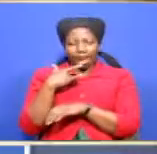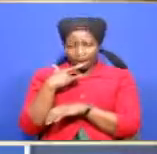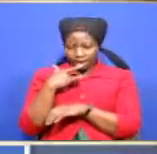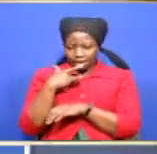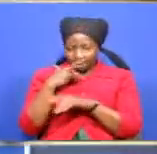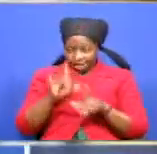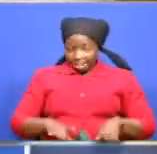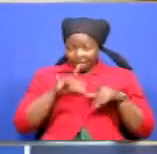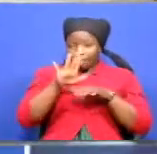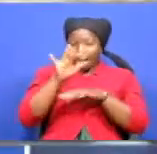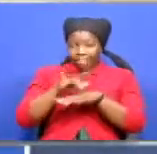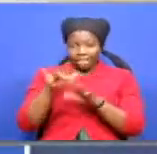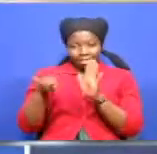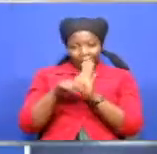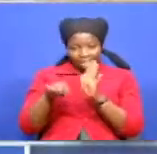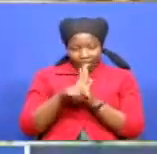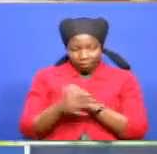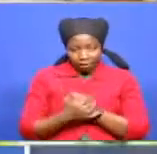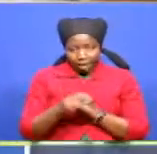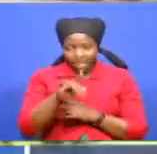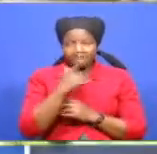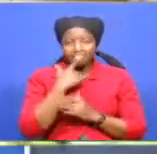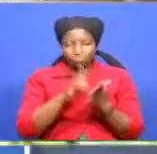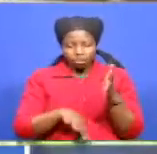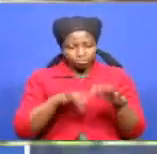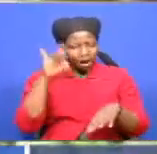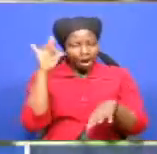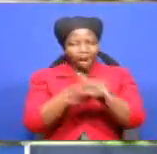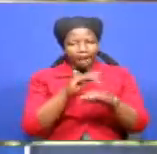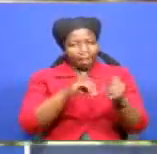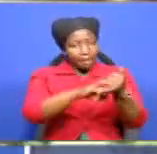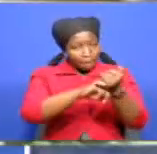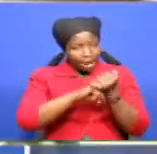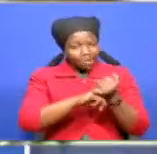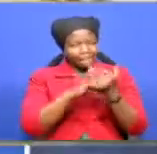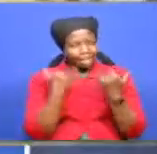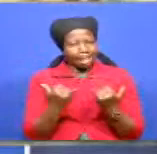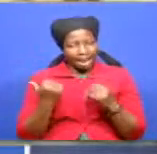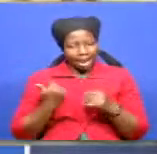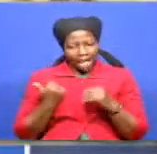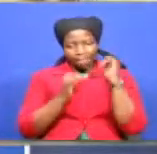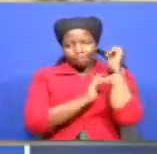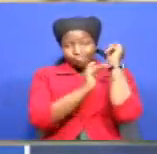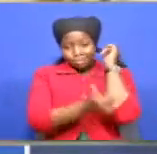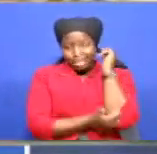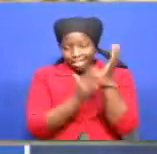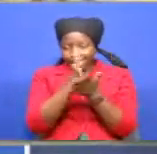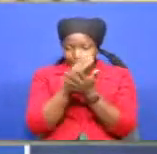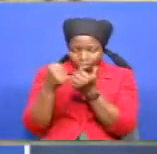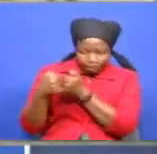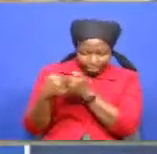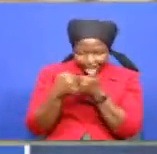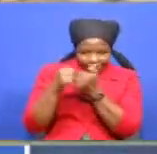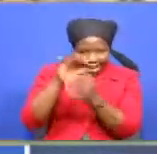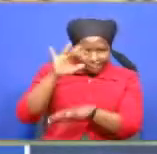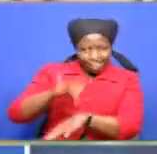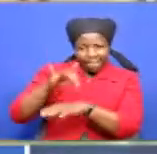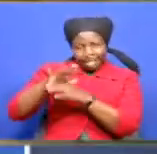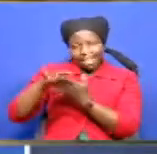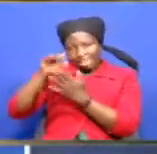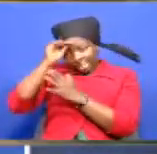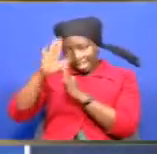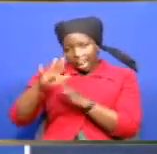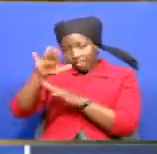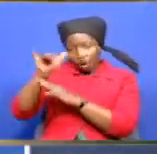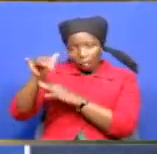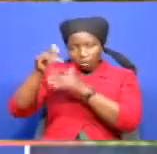lives. Pareo pointing out that early marriages and teen pregnancies are some of the challenges facing learners from predominantly